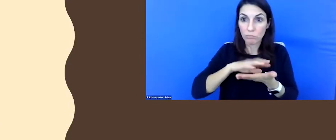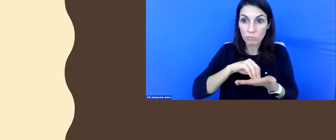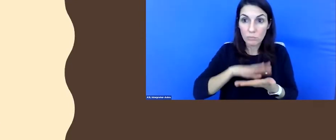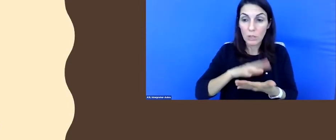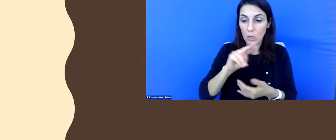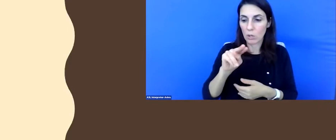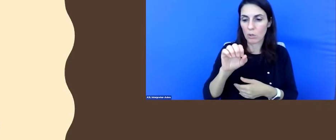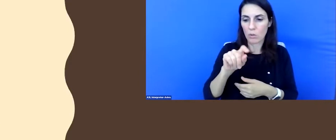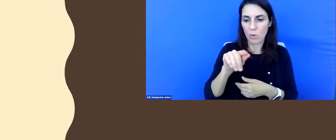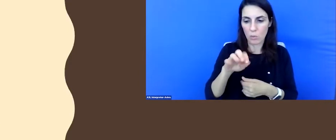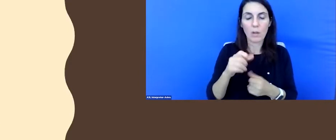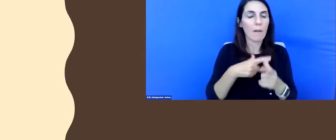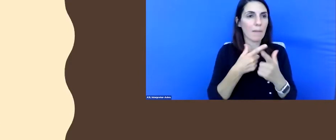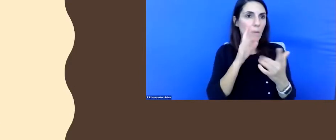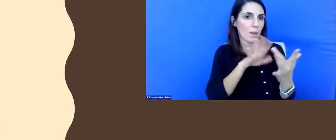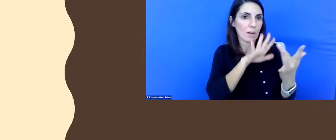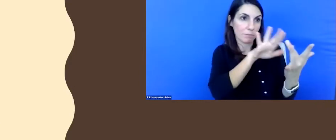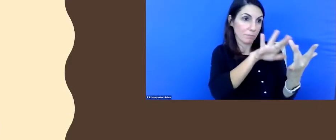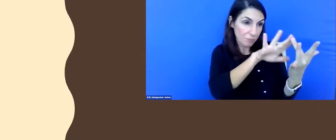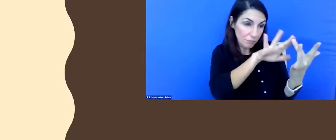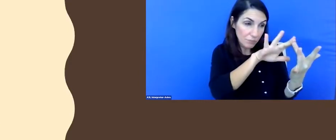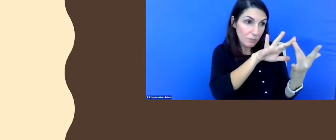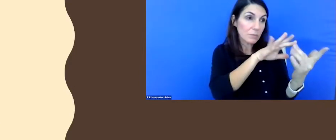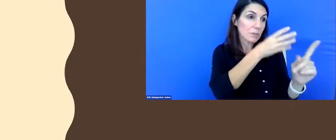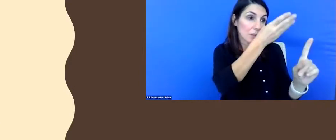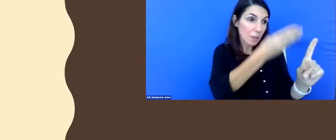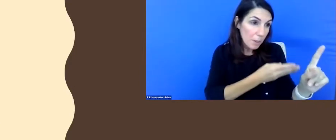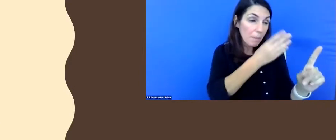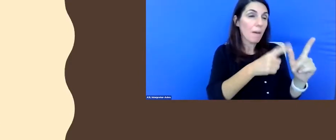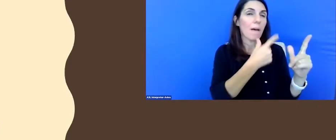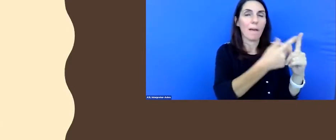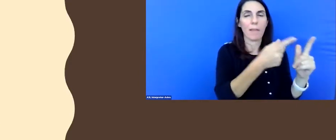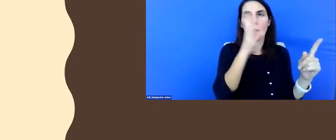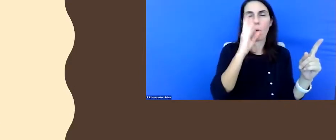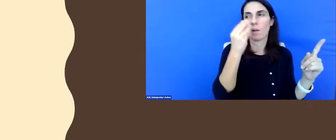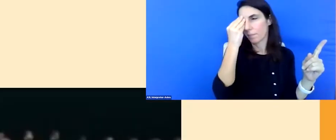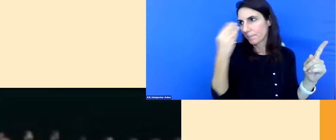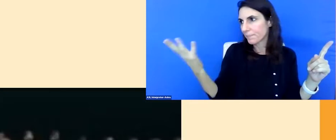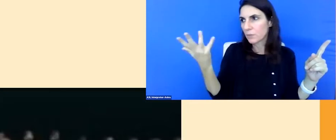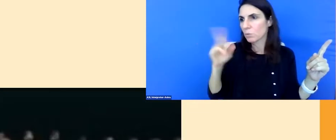him after and get answers to your questions.